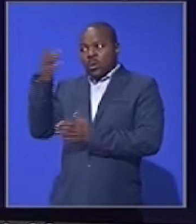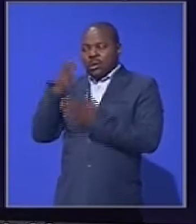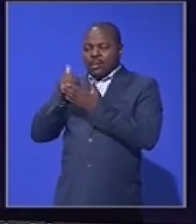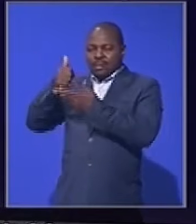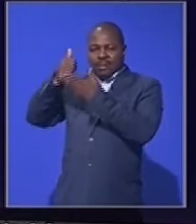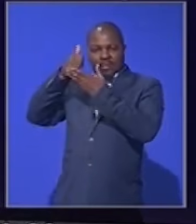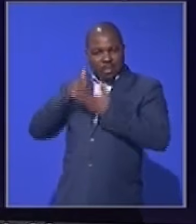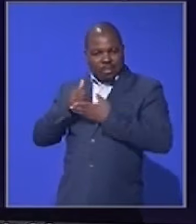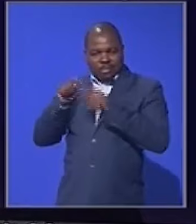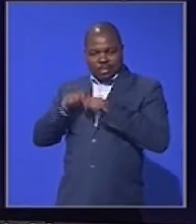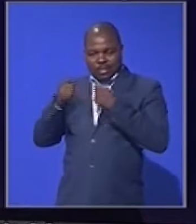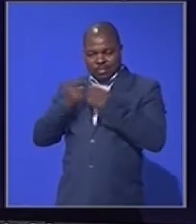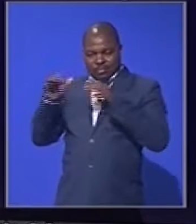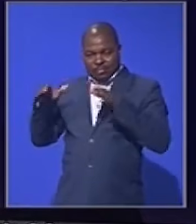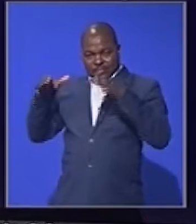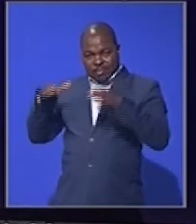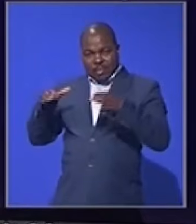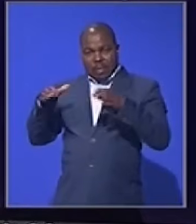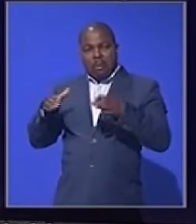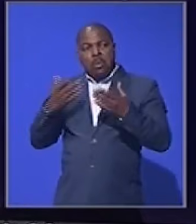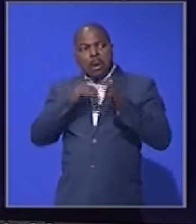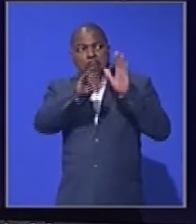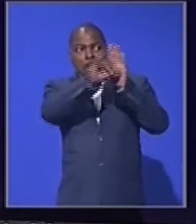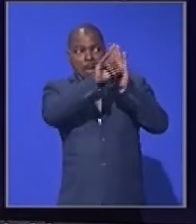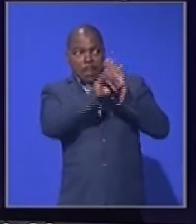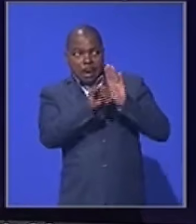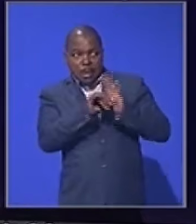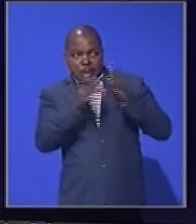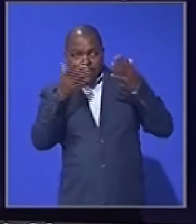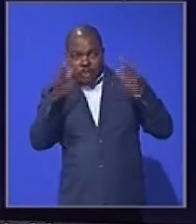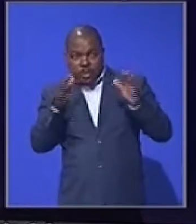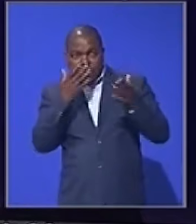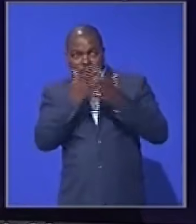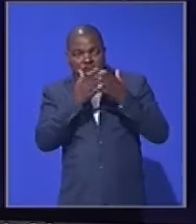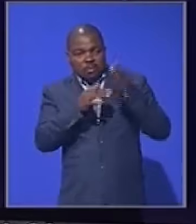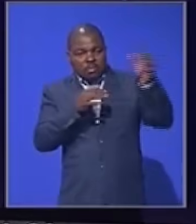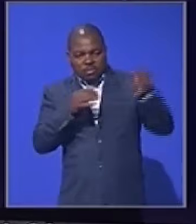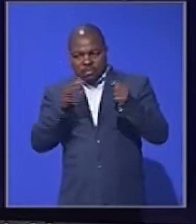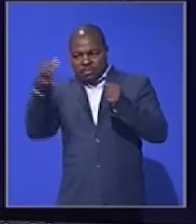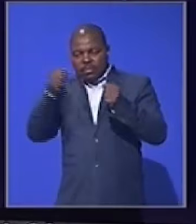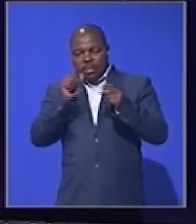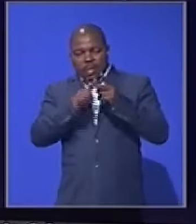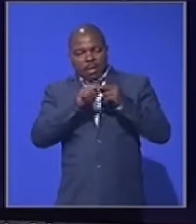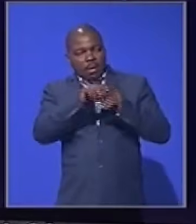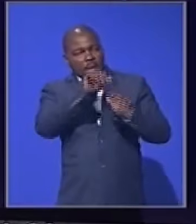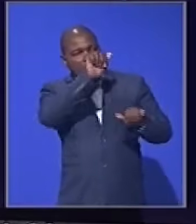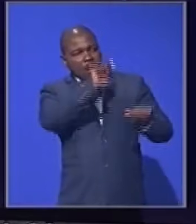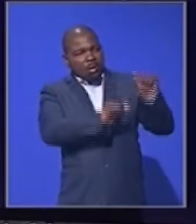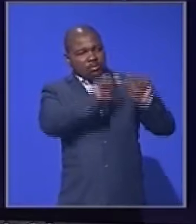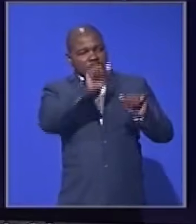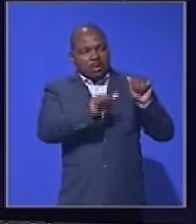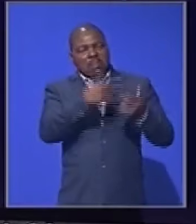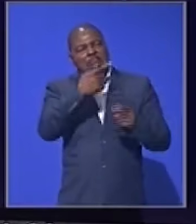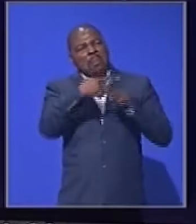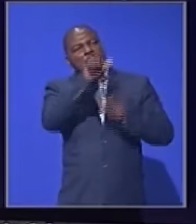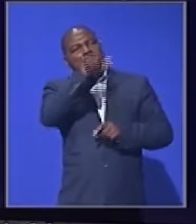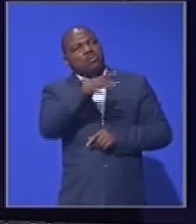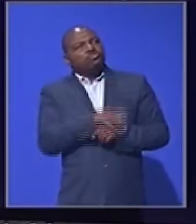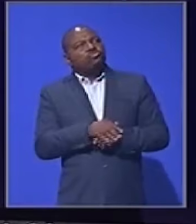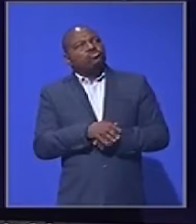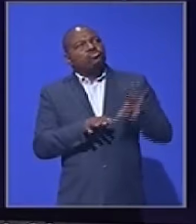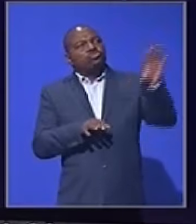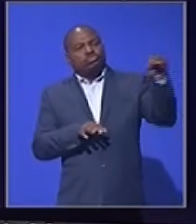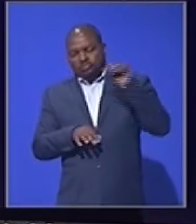gore ka moka batho ba re kgone go ba bona a re ba identify re kgone go tla go ba jere re ba assess because ga o no bona player wa itjelo ka